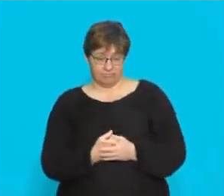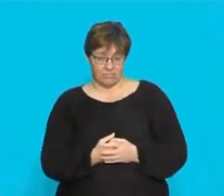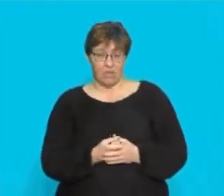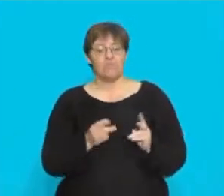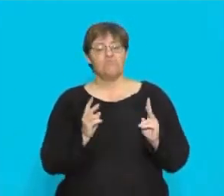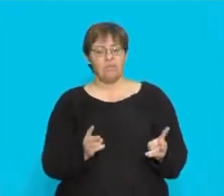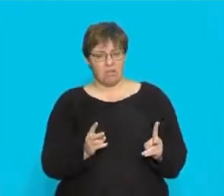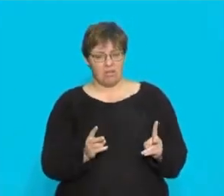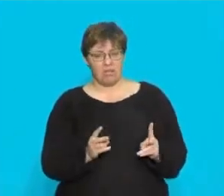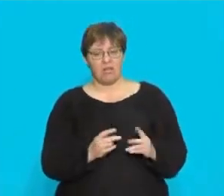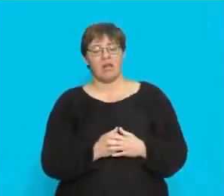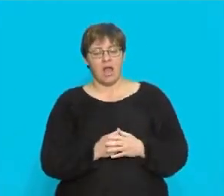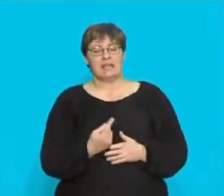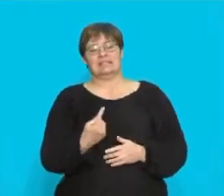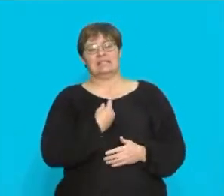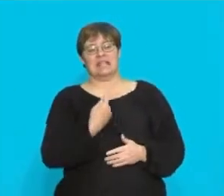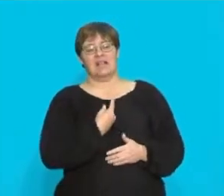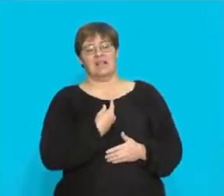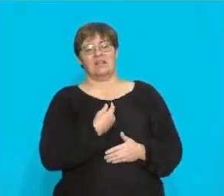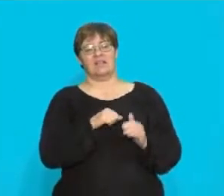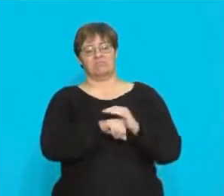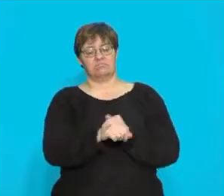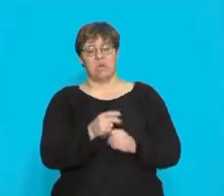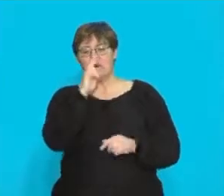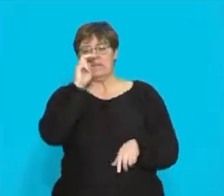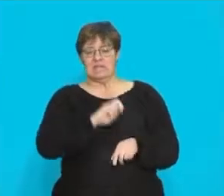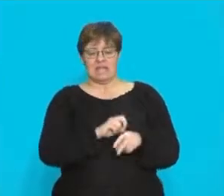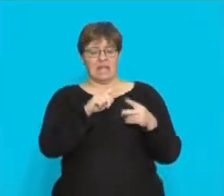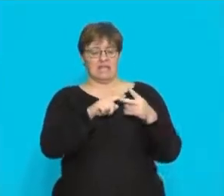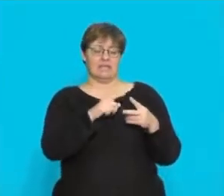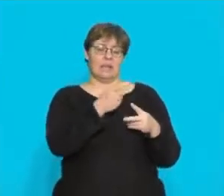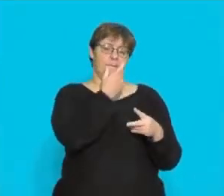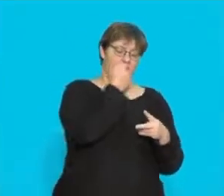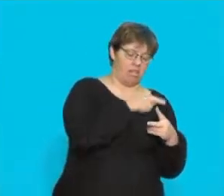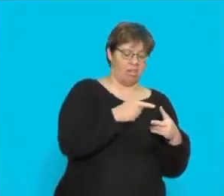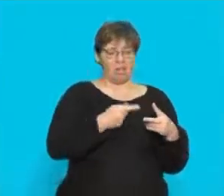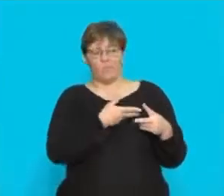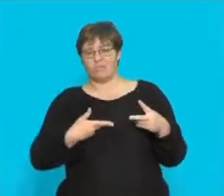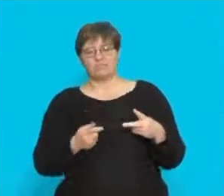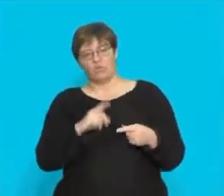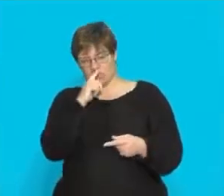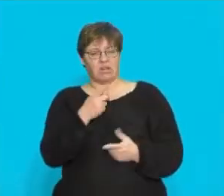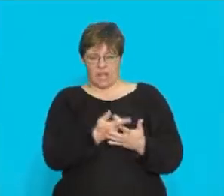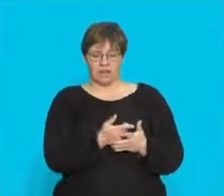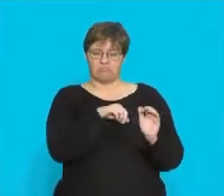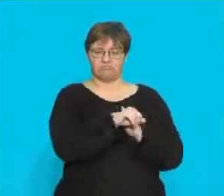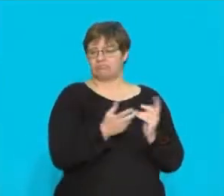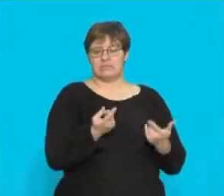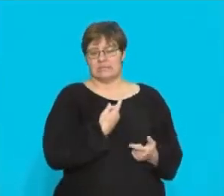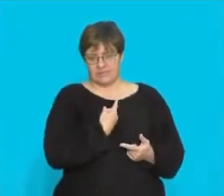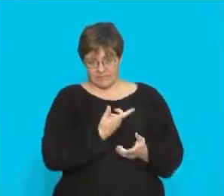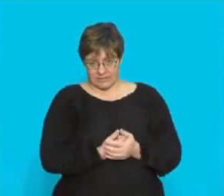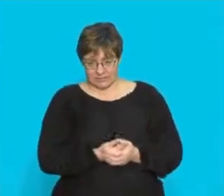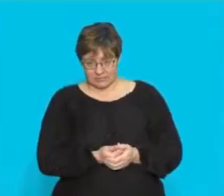usually produce asexually. What does that mean? They do not need a male or a female, right? We